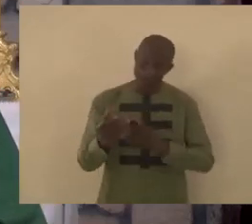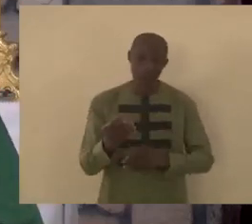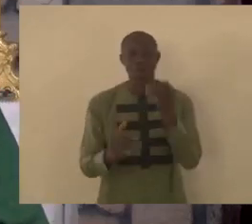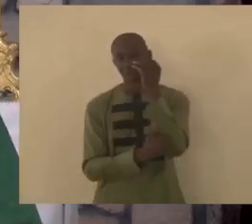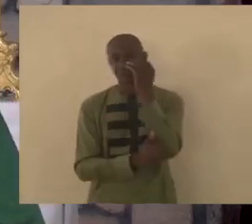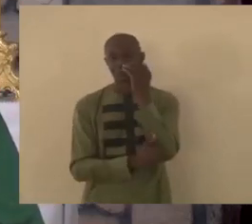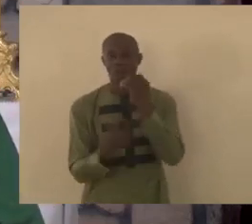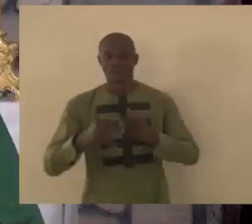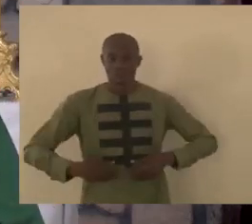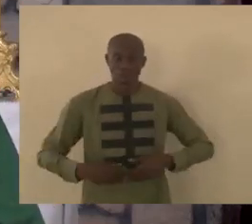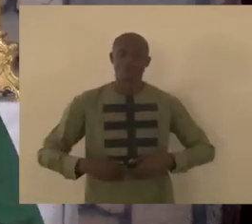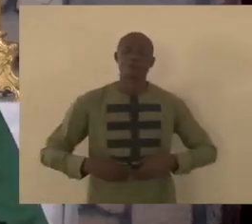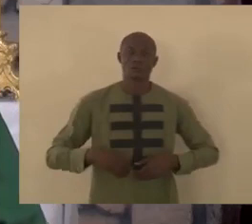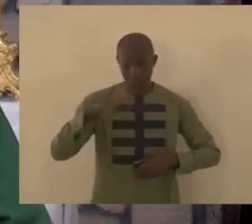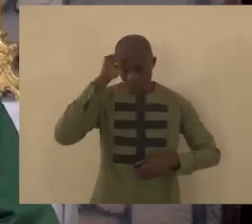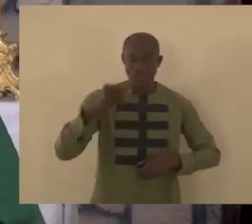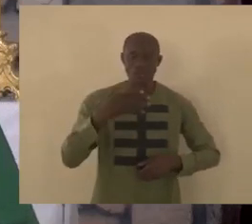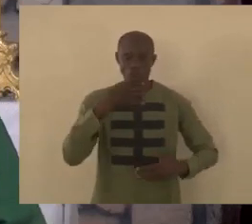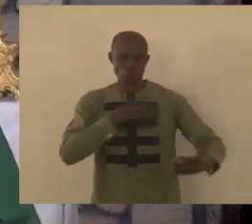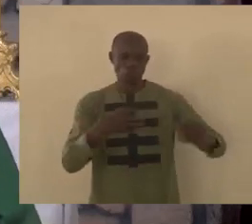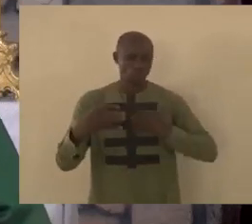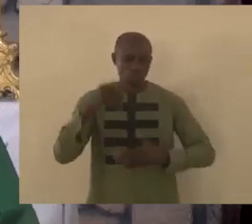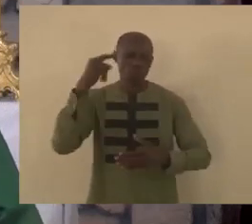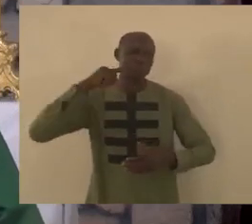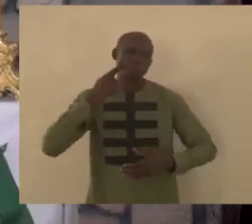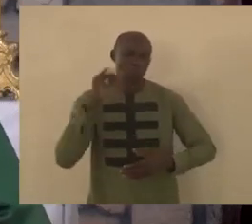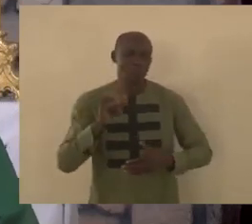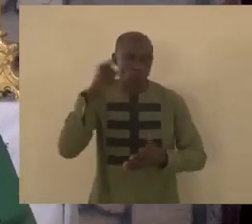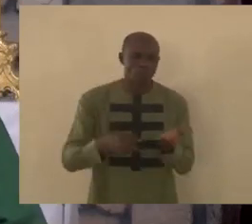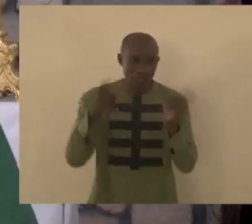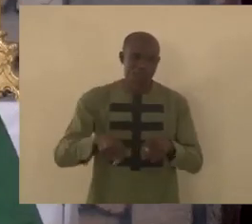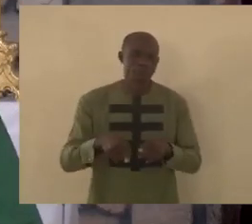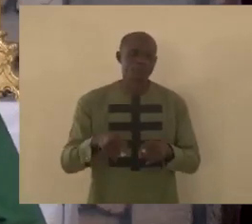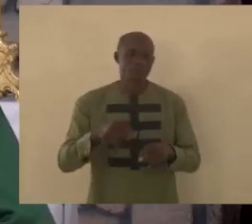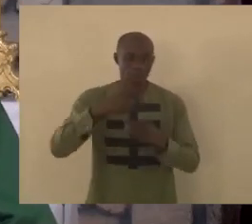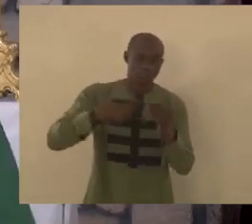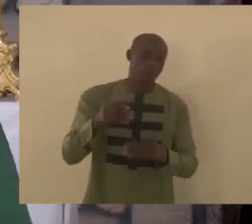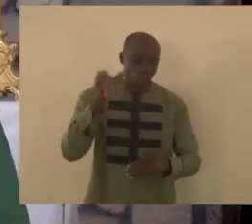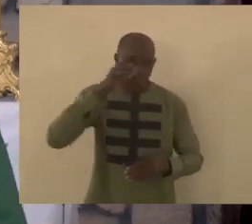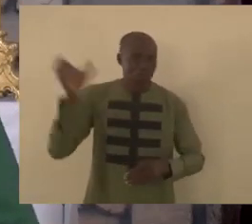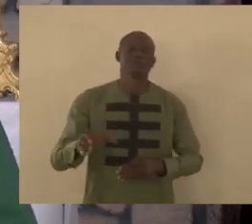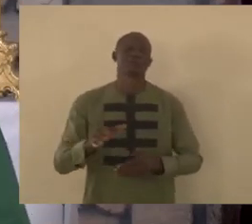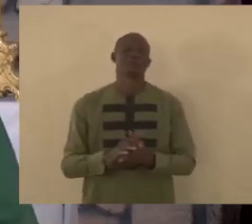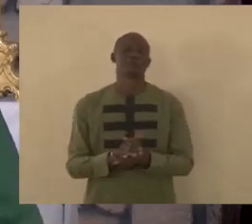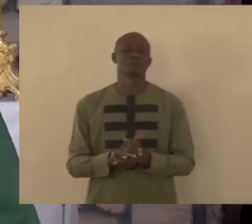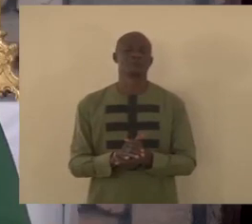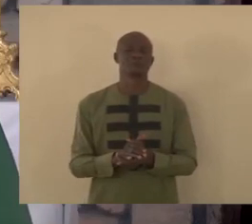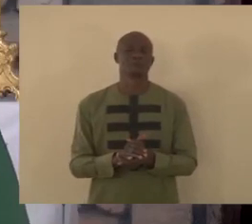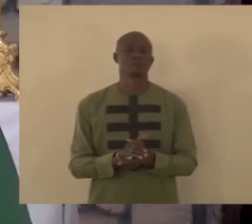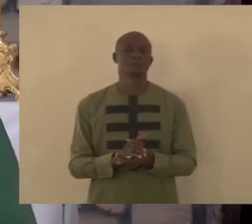affairs of the country, and the young man was complaining bitterly about what was happening in the nation, that corruption is too rampant everywhere.